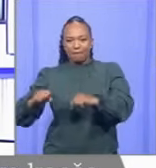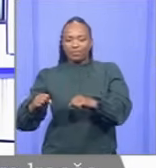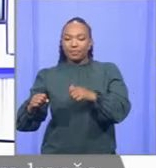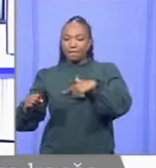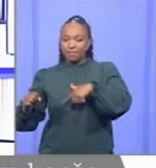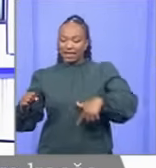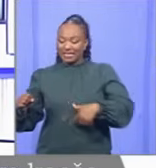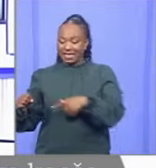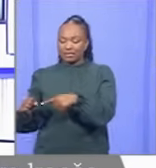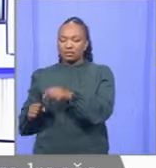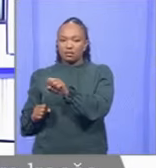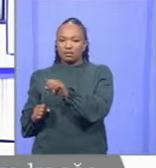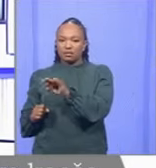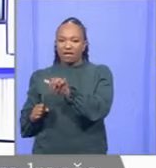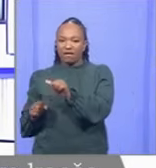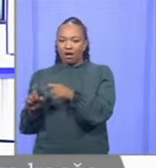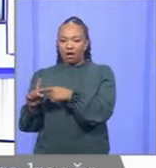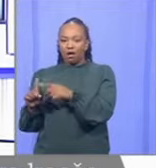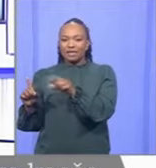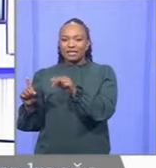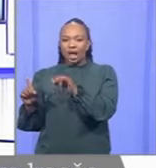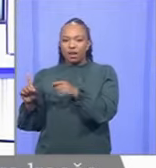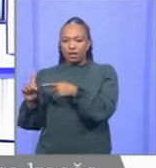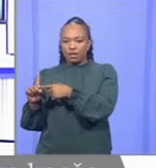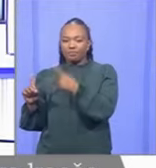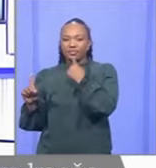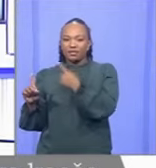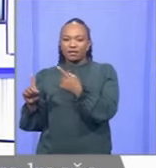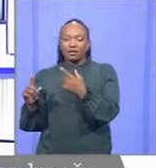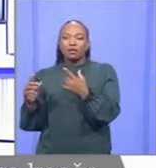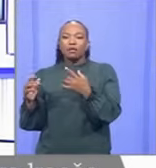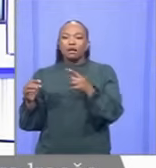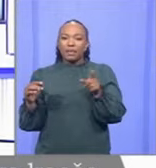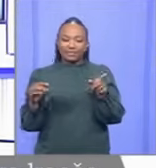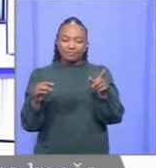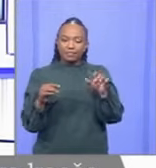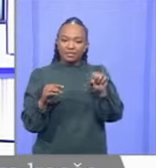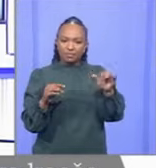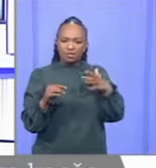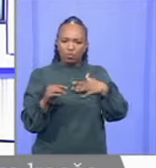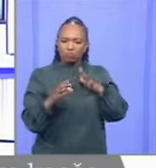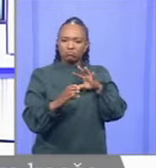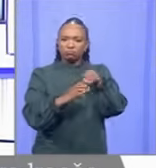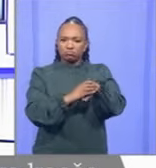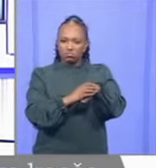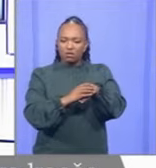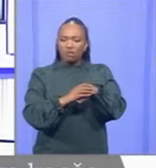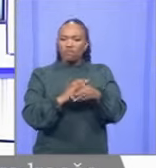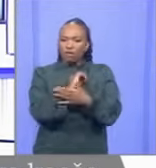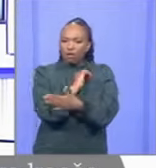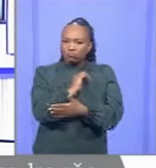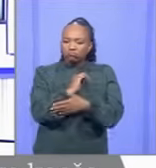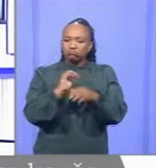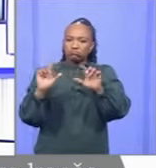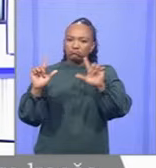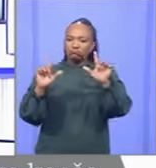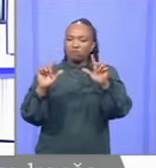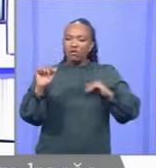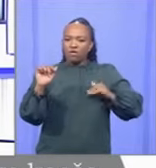o utullotše gore mokgatlo o nyaka go phenkgišanela go ba beng gae ba mogopo wa bosetšhaba wa basadi